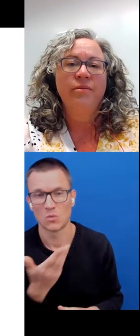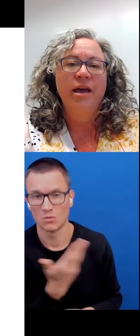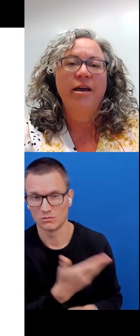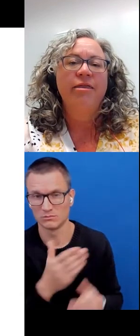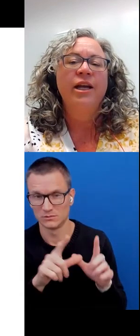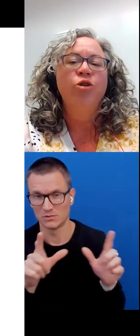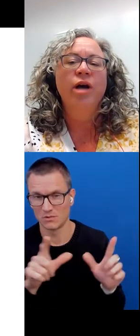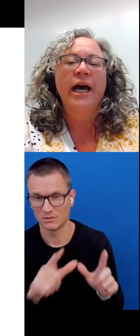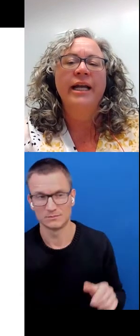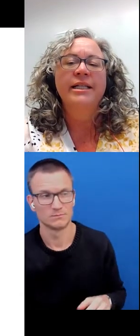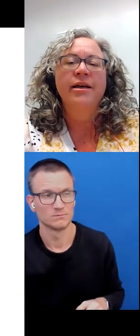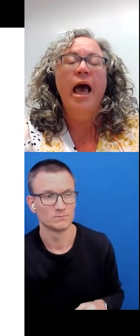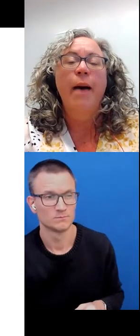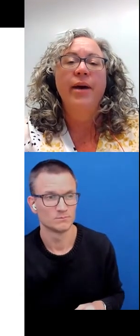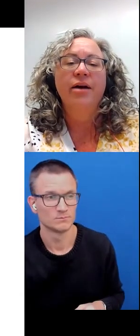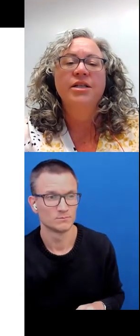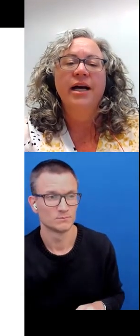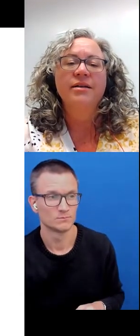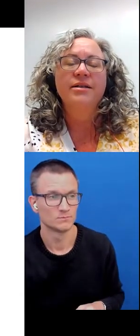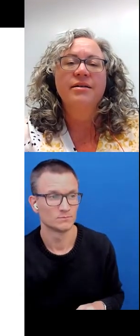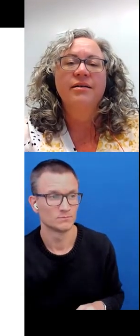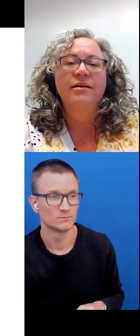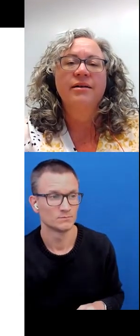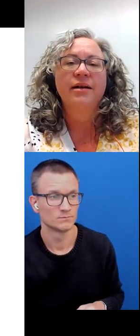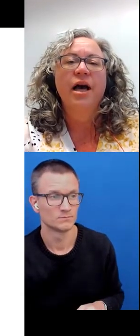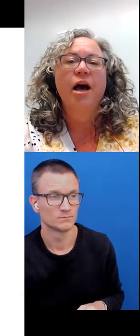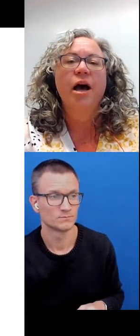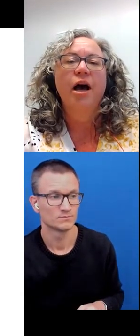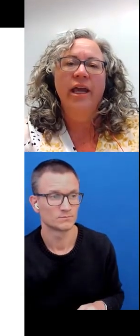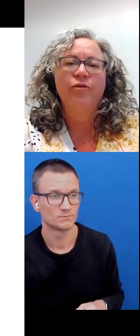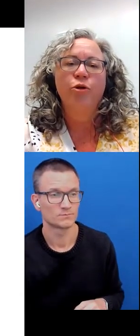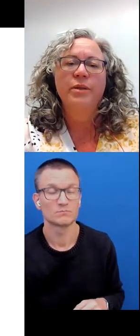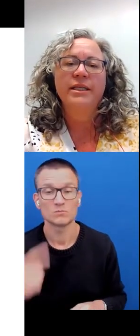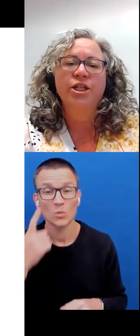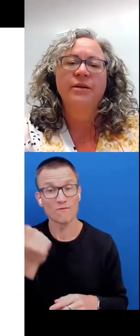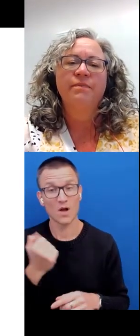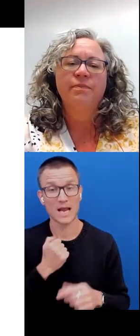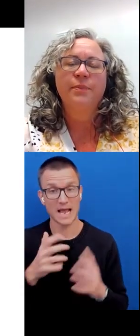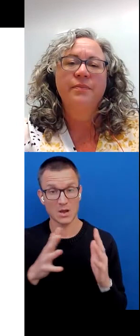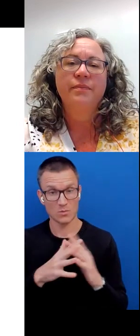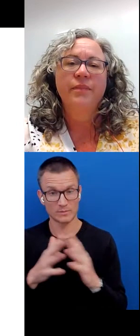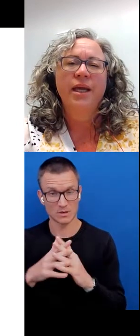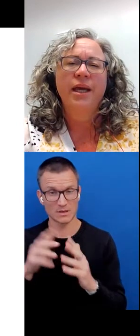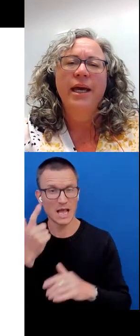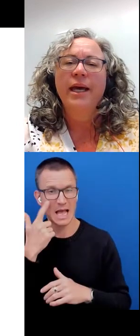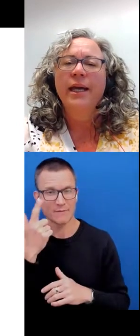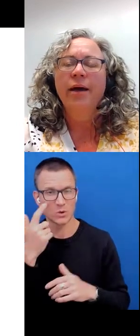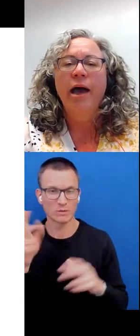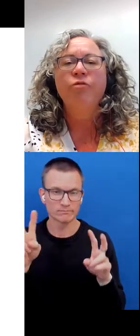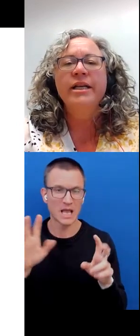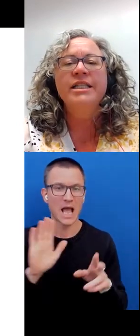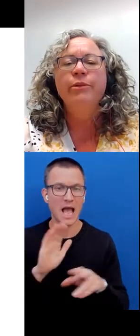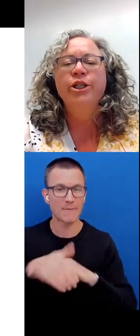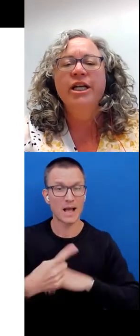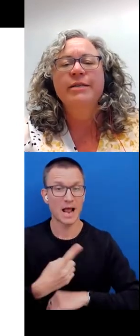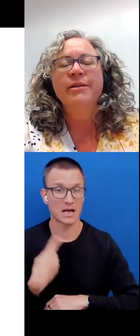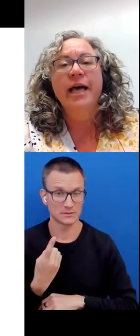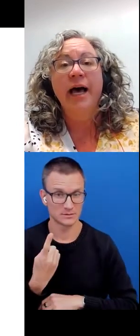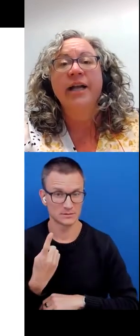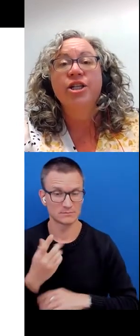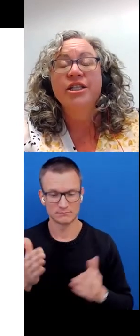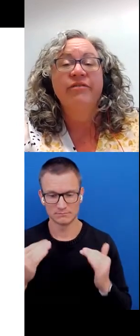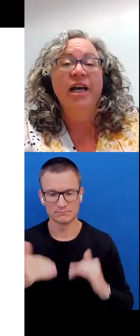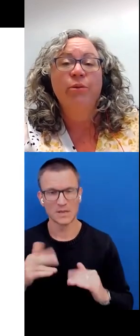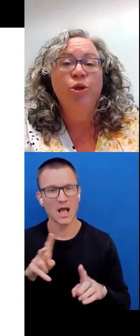www.industry.gov.au. Then look under About Us, Applying for a Position. Now, our reasonable